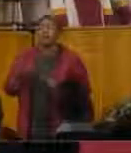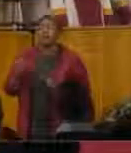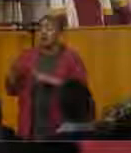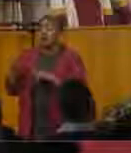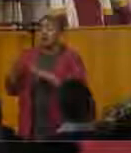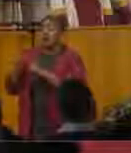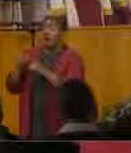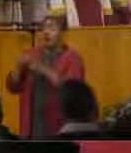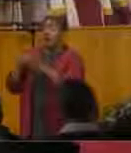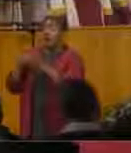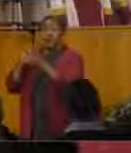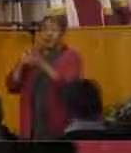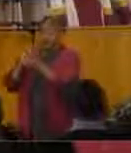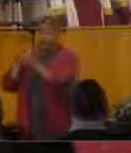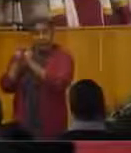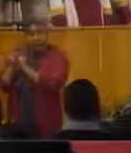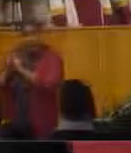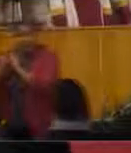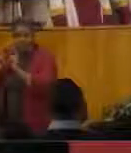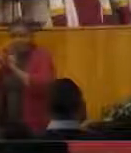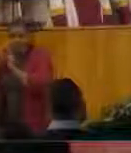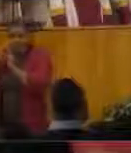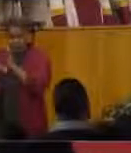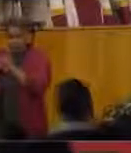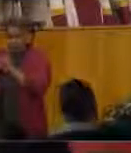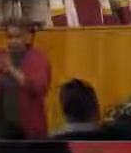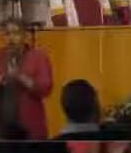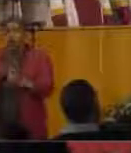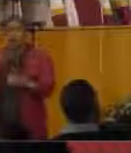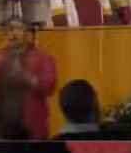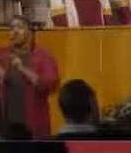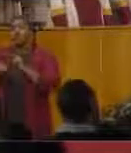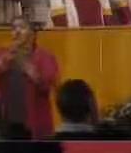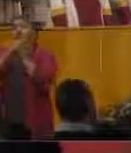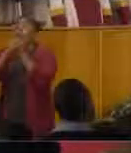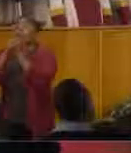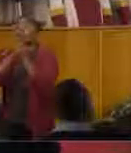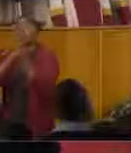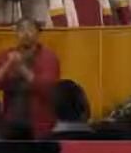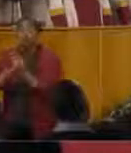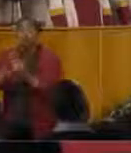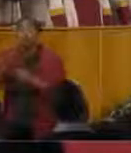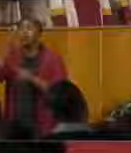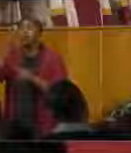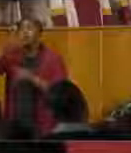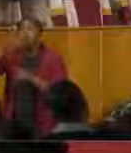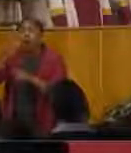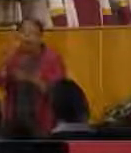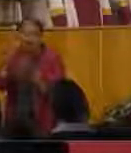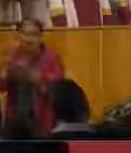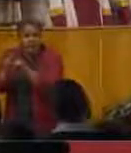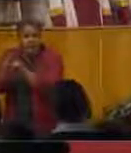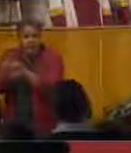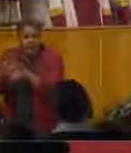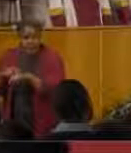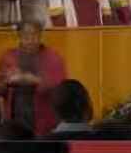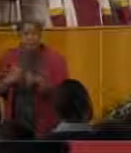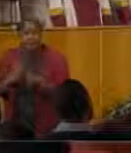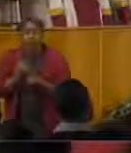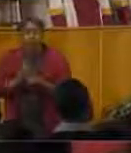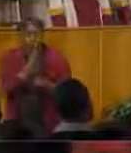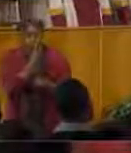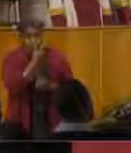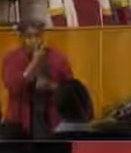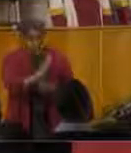Peterson translates verse 24 as thus: "You can't worship two gods at once. Loving